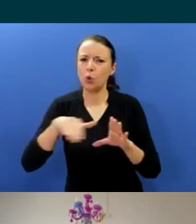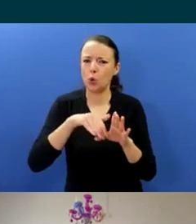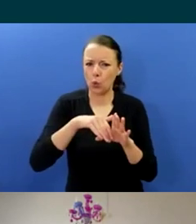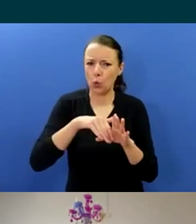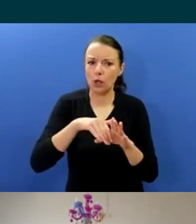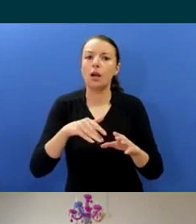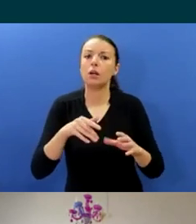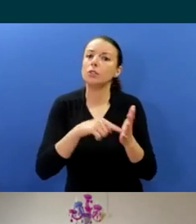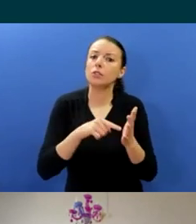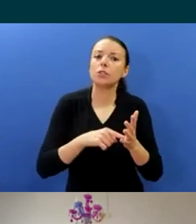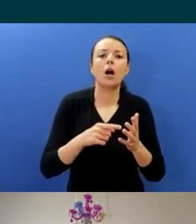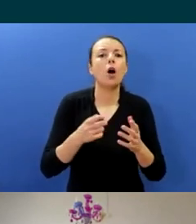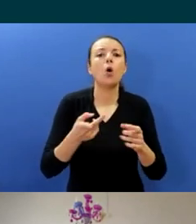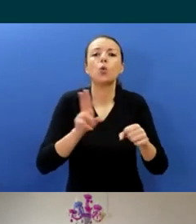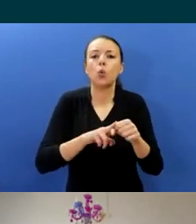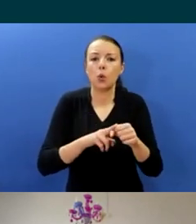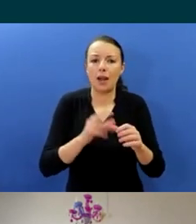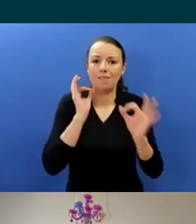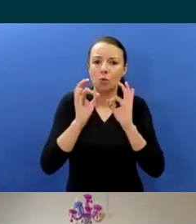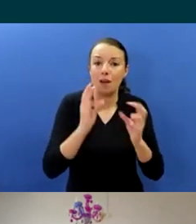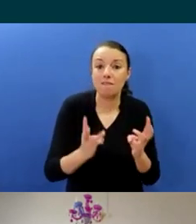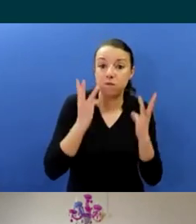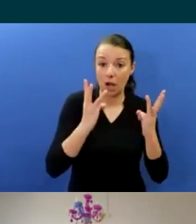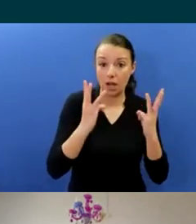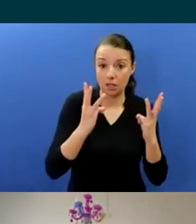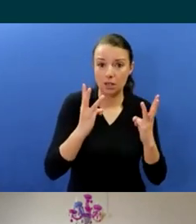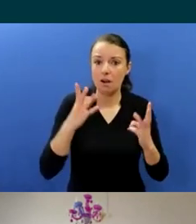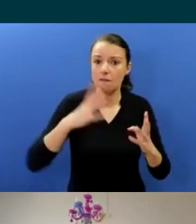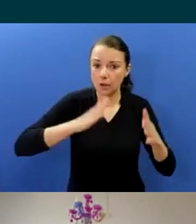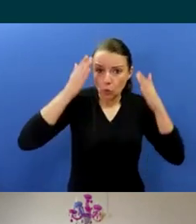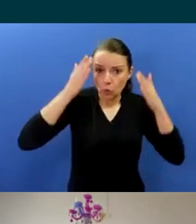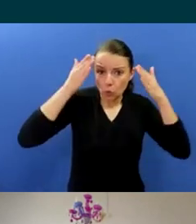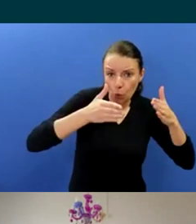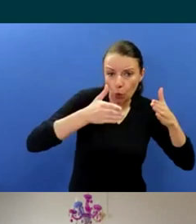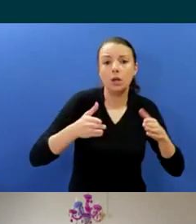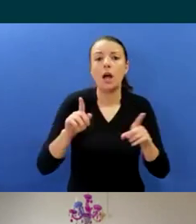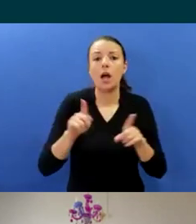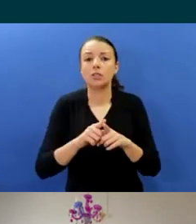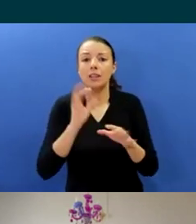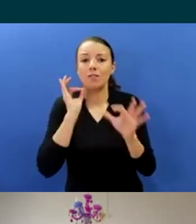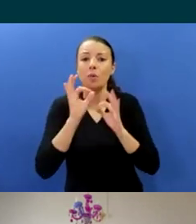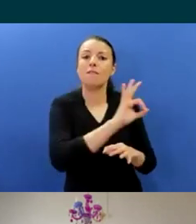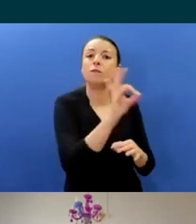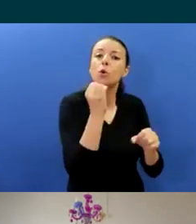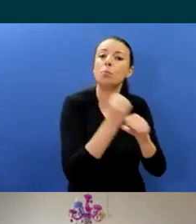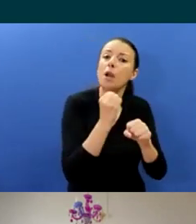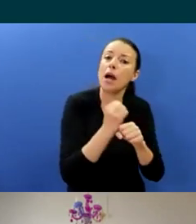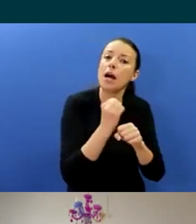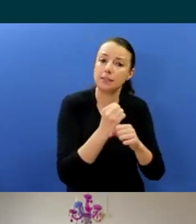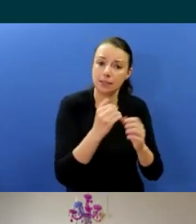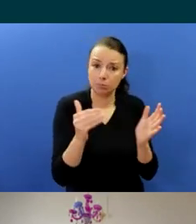can be useful for their next work, which will be on recommendation. So